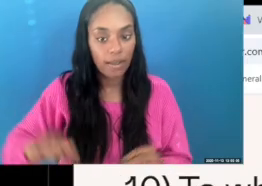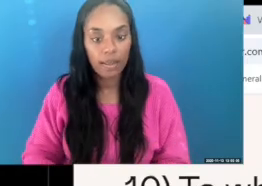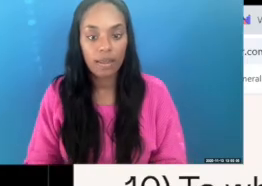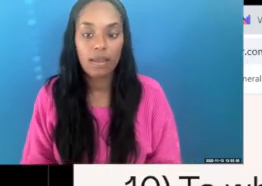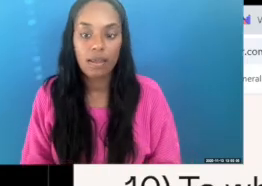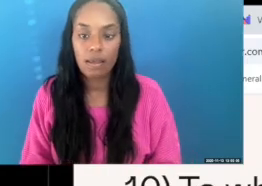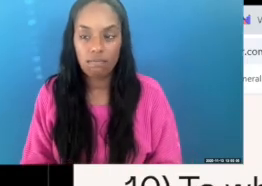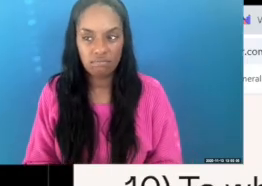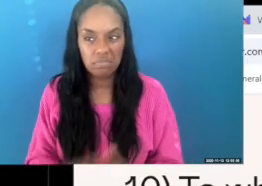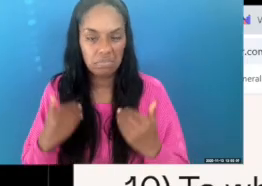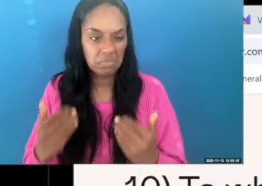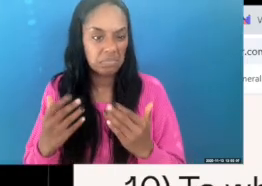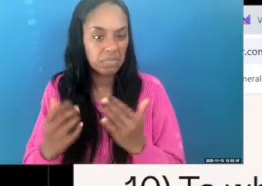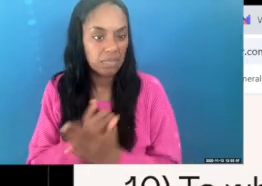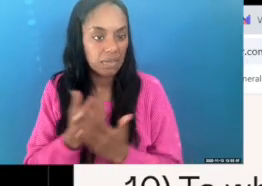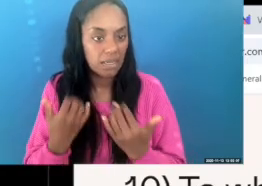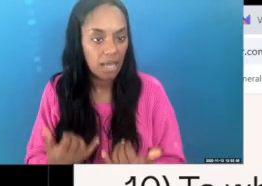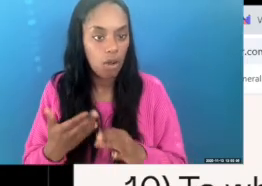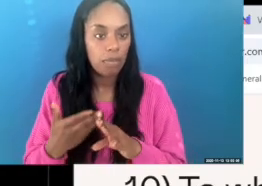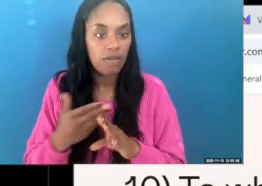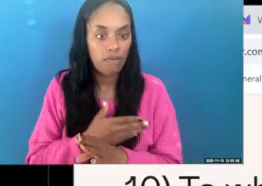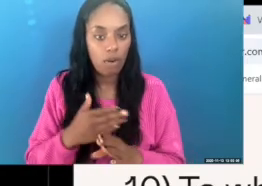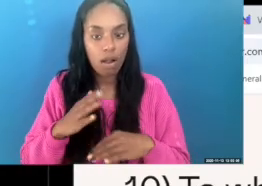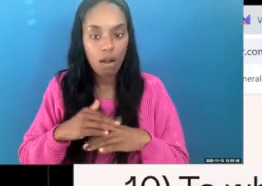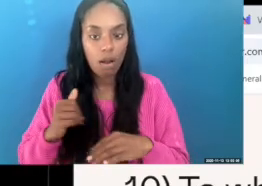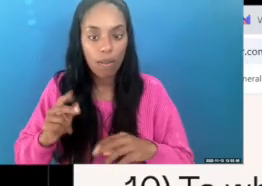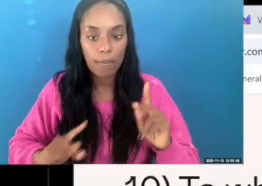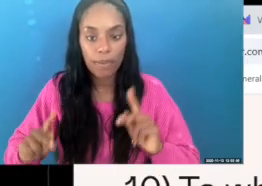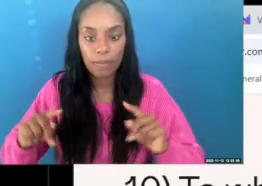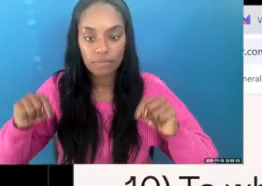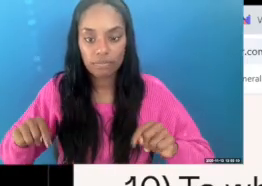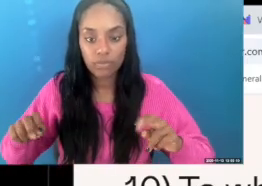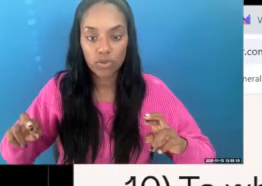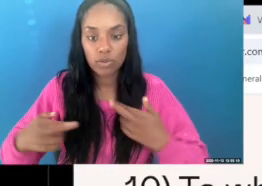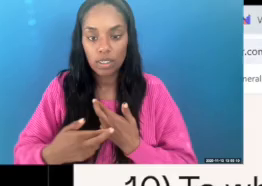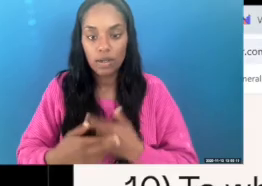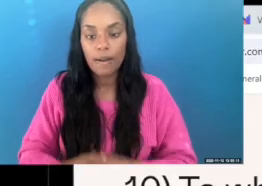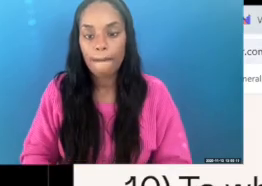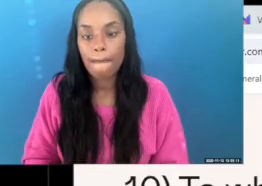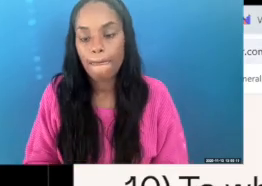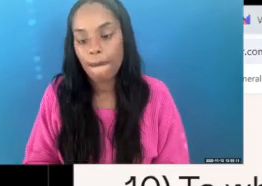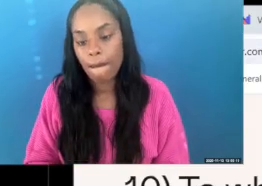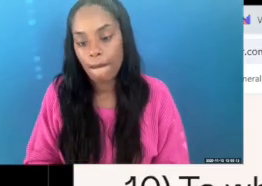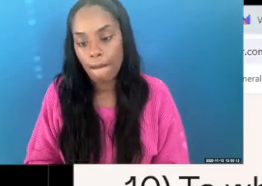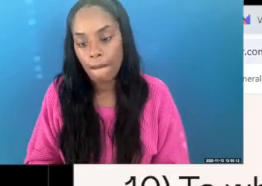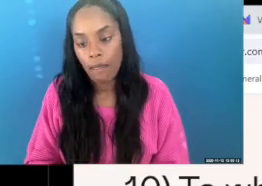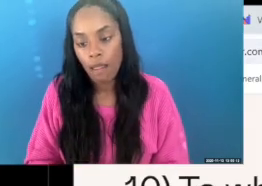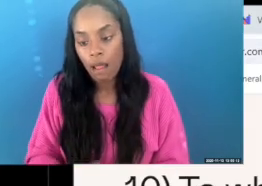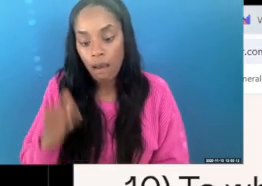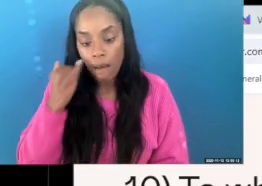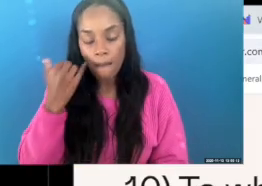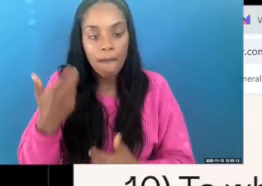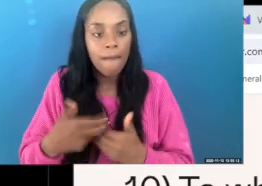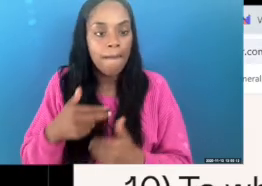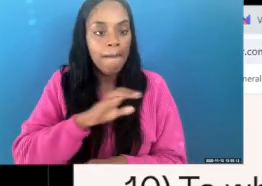Okay. Apologies, I forgot to read the instructions for online folks regarding raising your